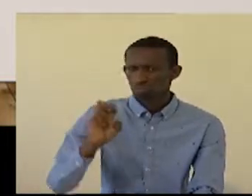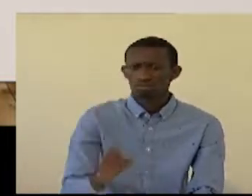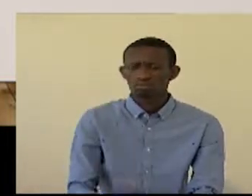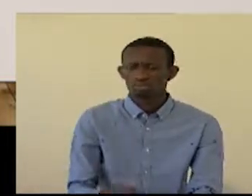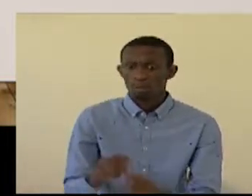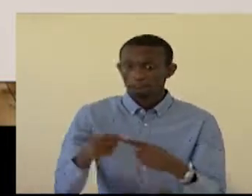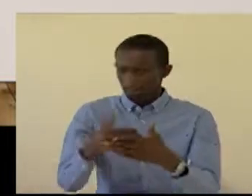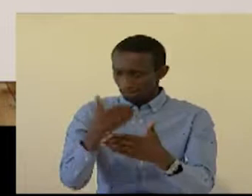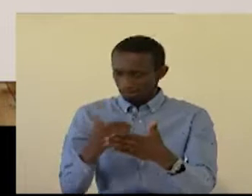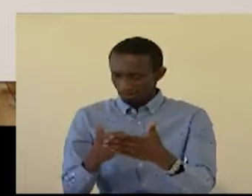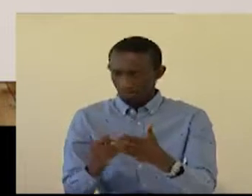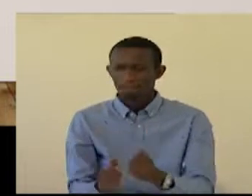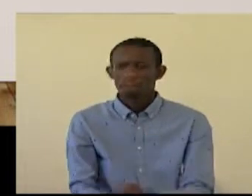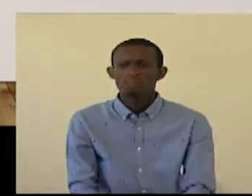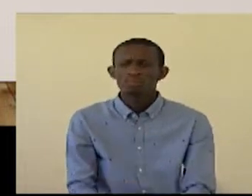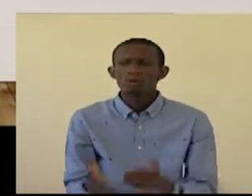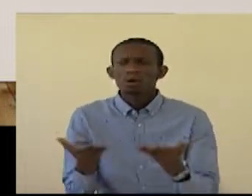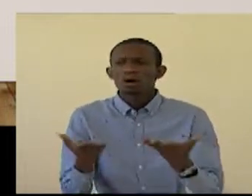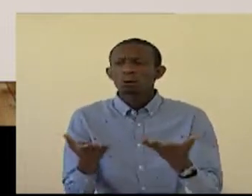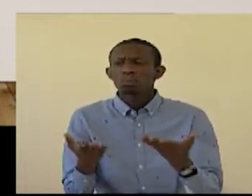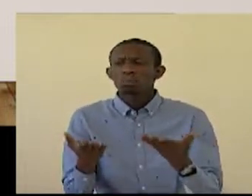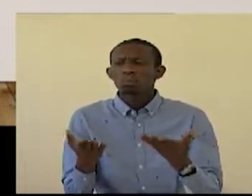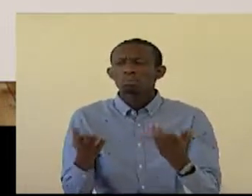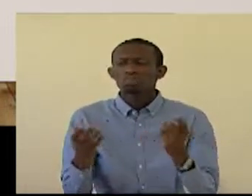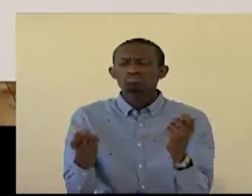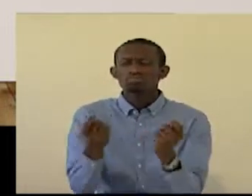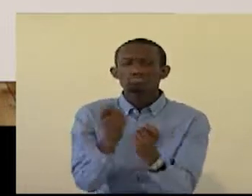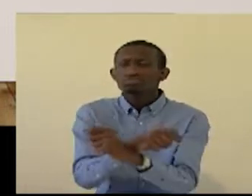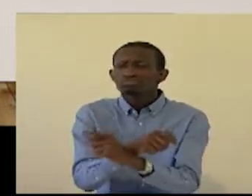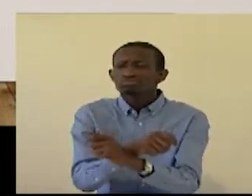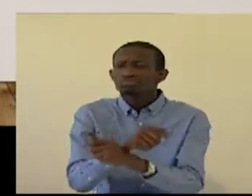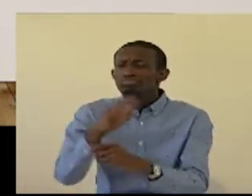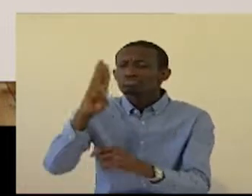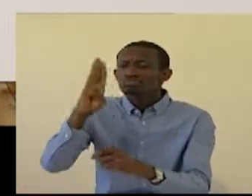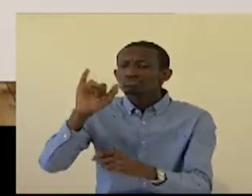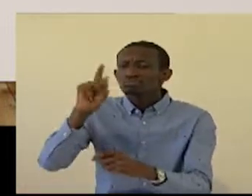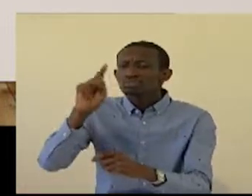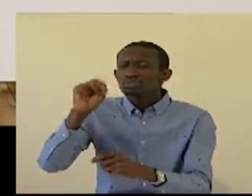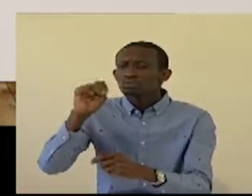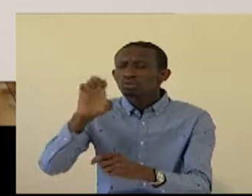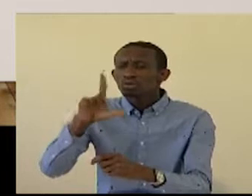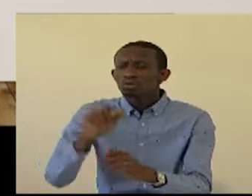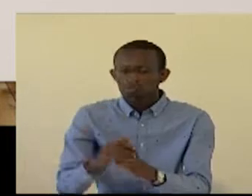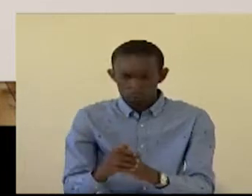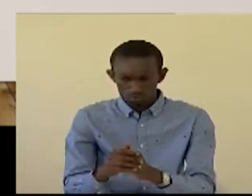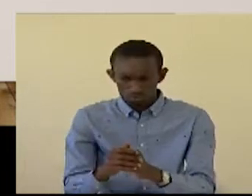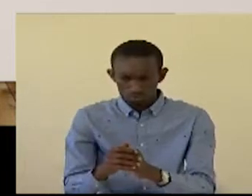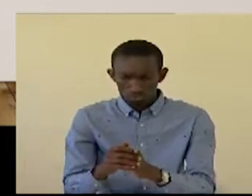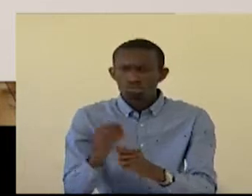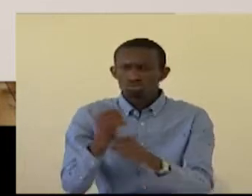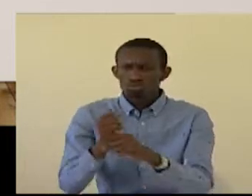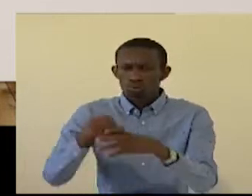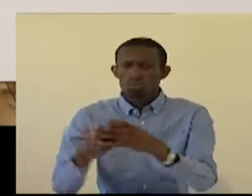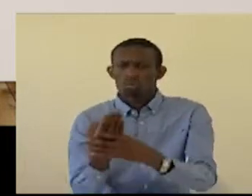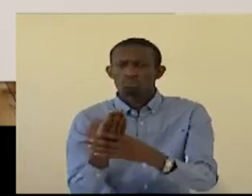But before that, how do we transform butanol so that we can introduce the